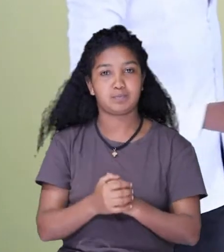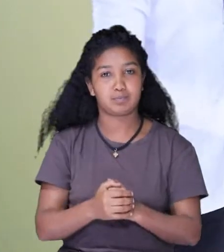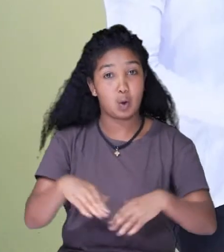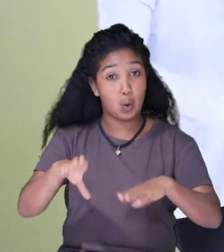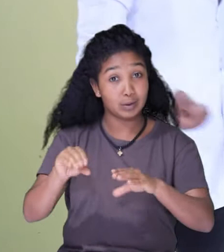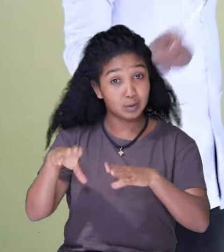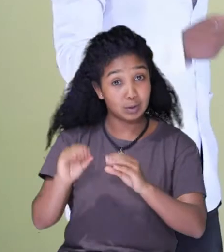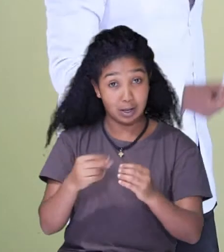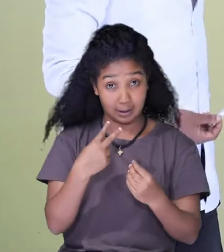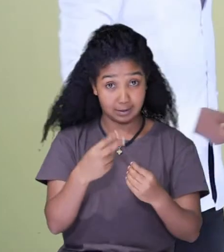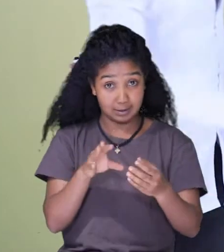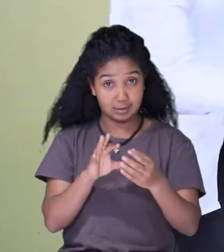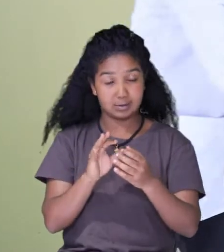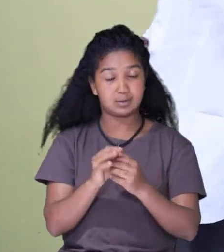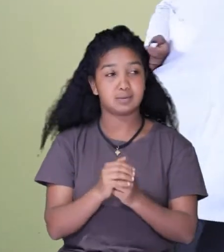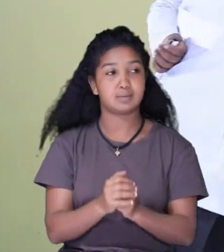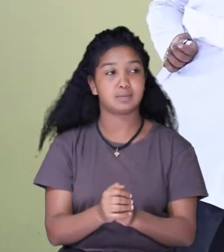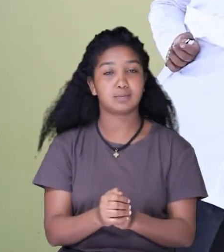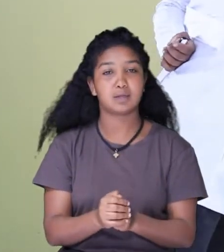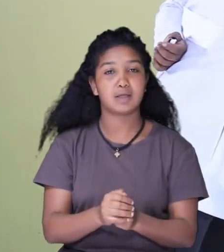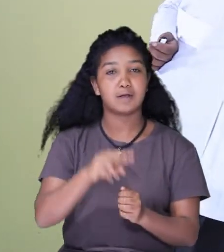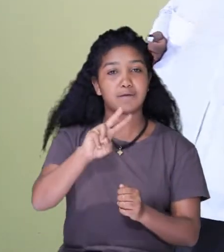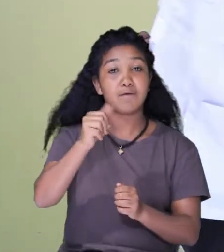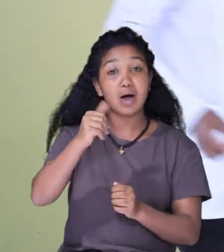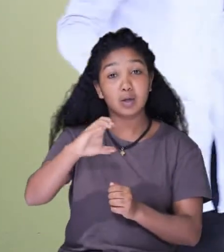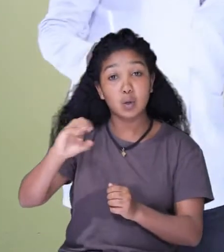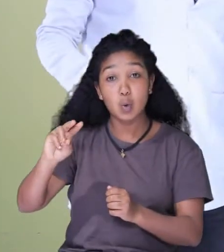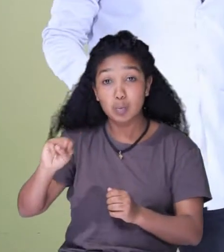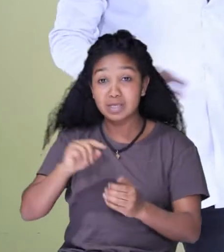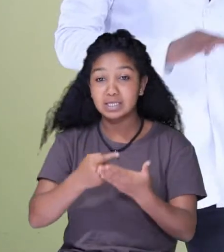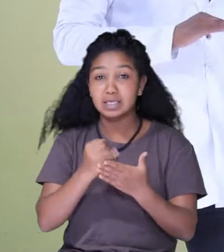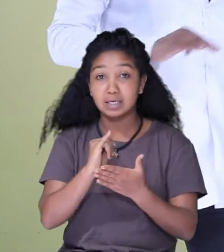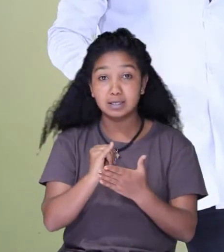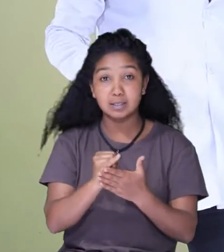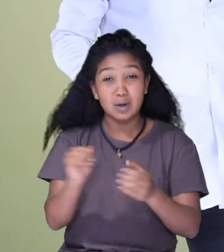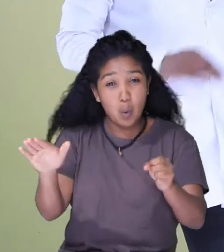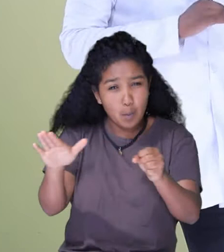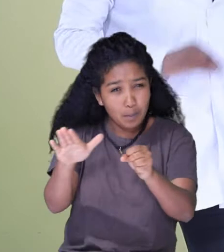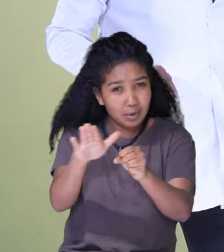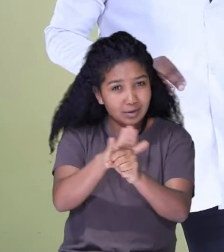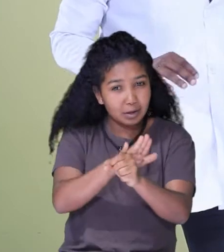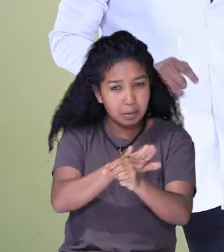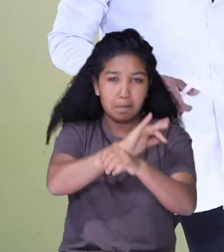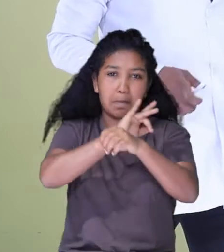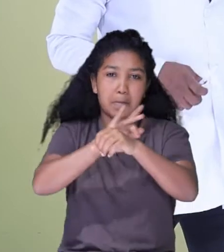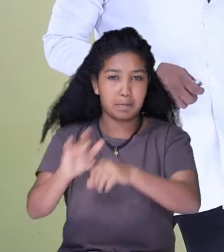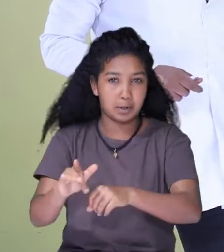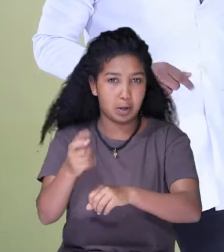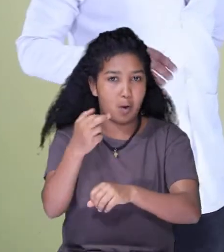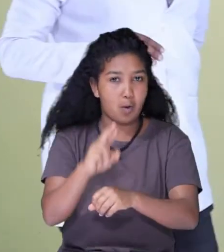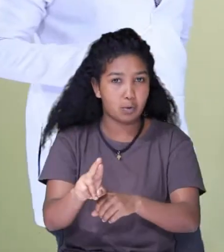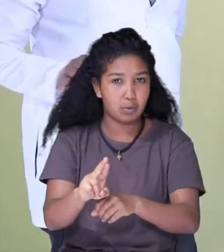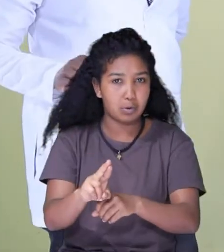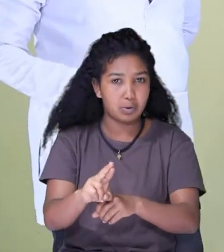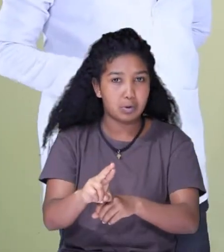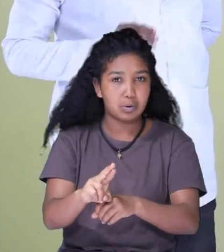Okay, students, let us discuss together. Vacuum means it is completely empty, or